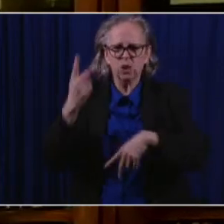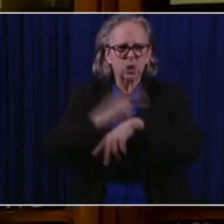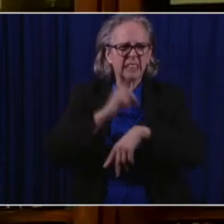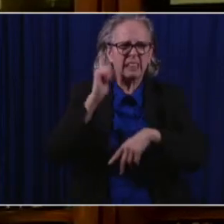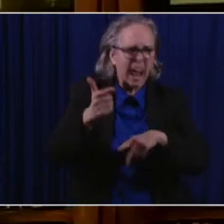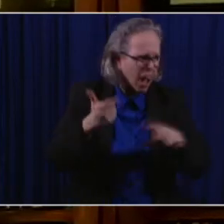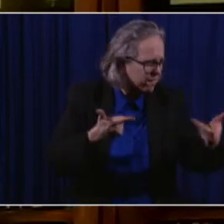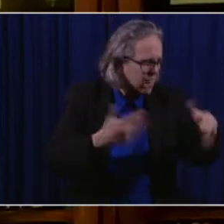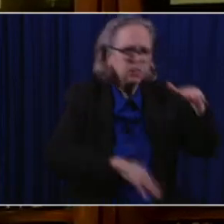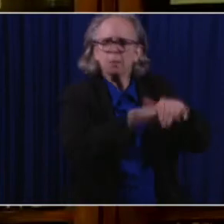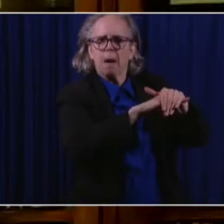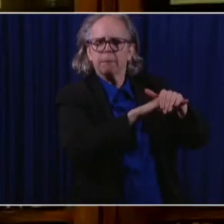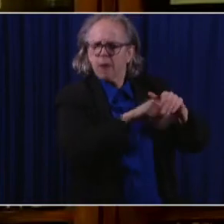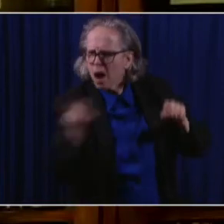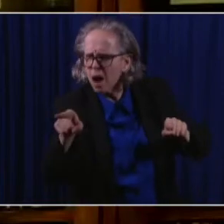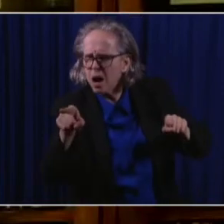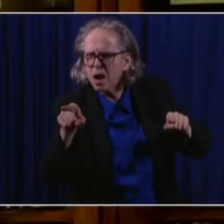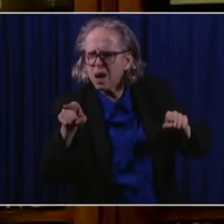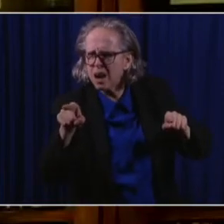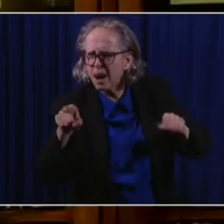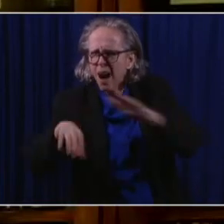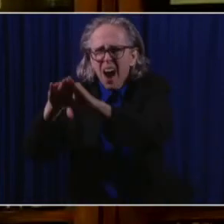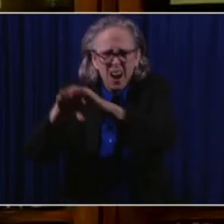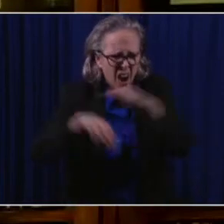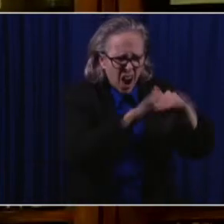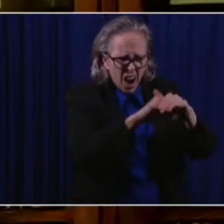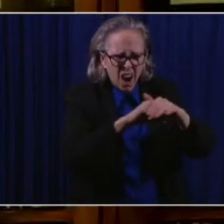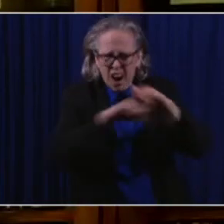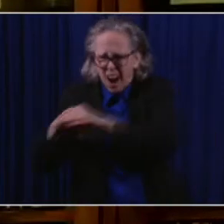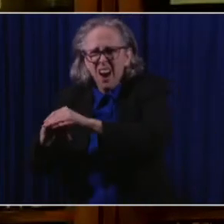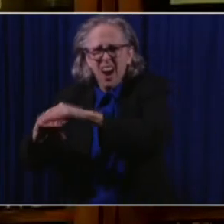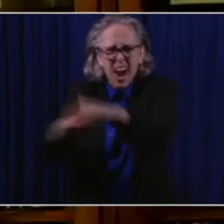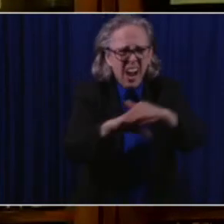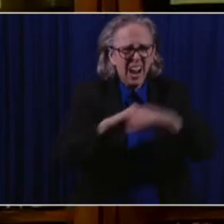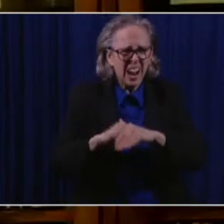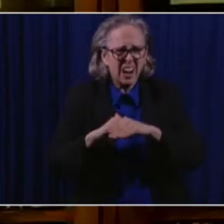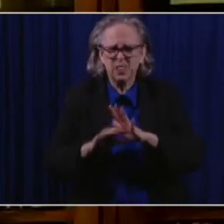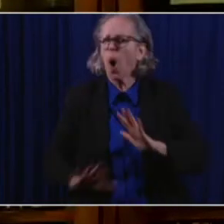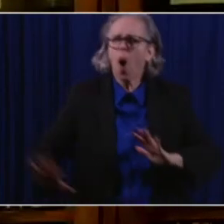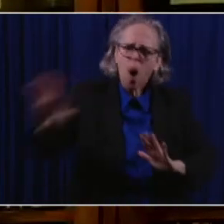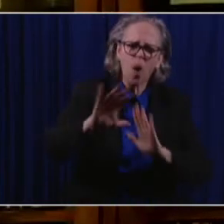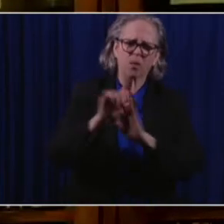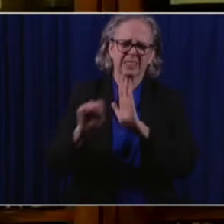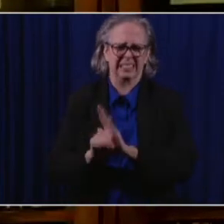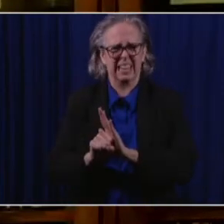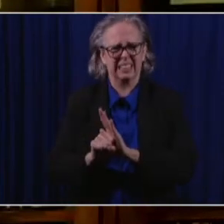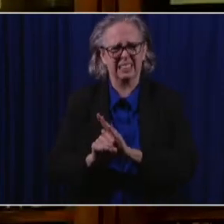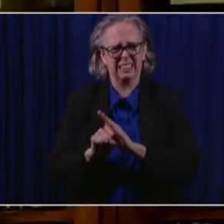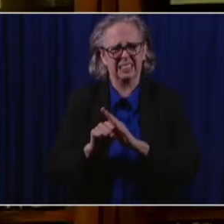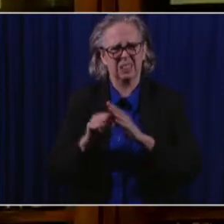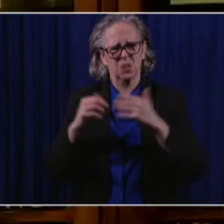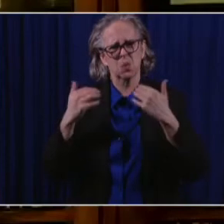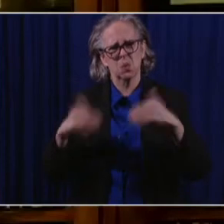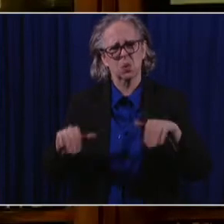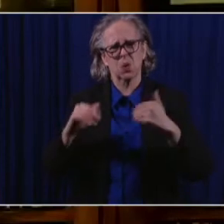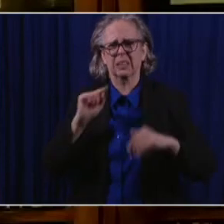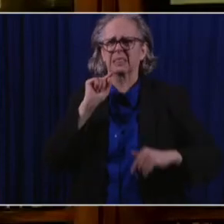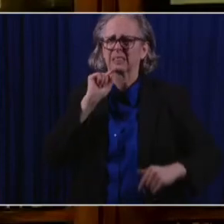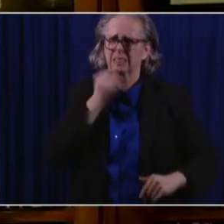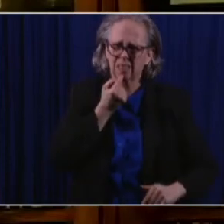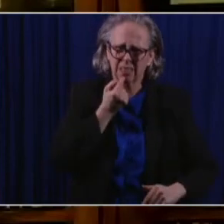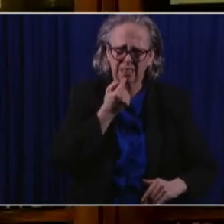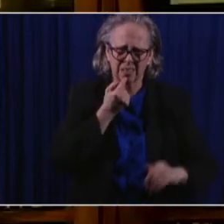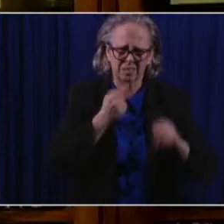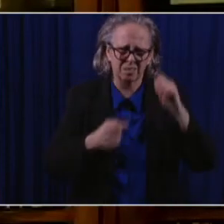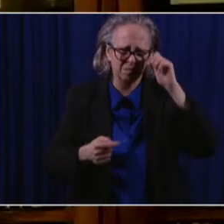the first hospital. So it's widespread broadly across the entire zone, to the point where if you look, especially in regions